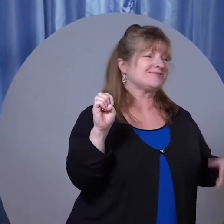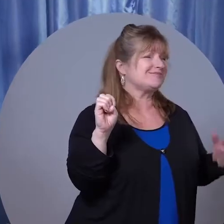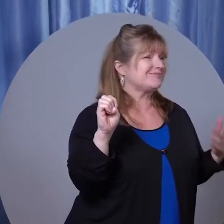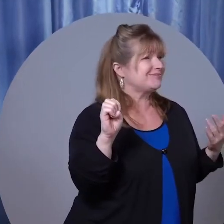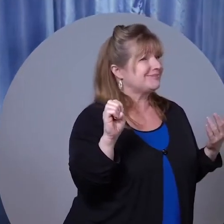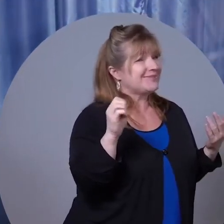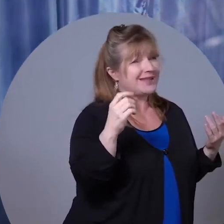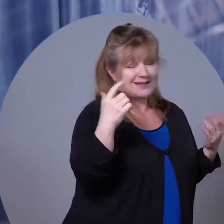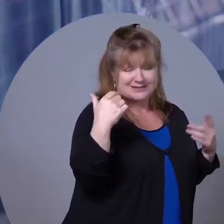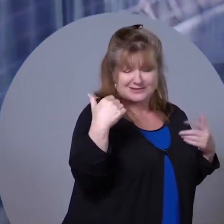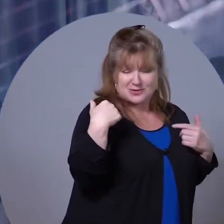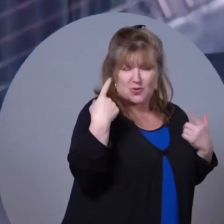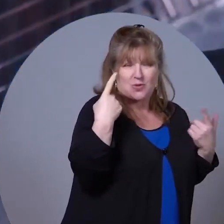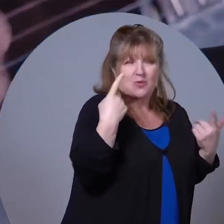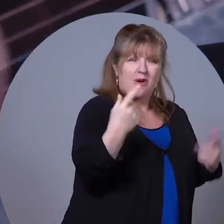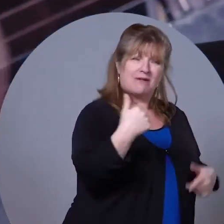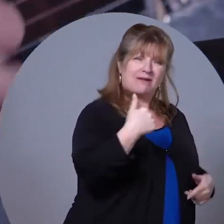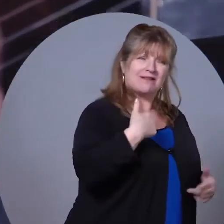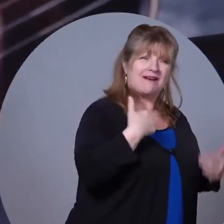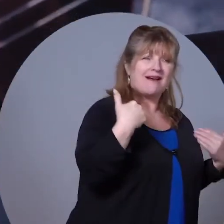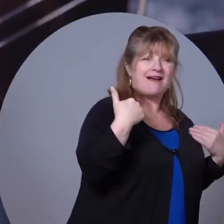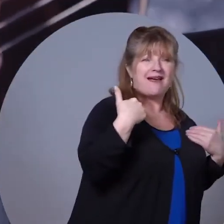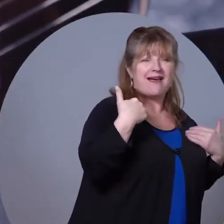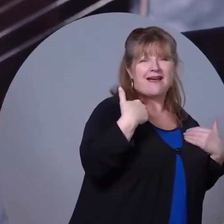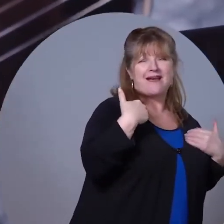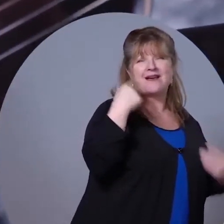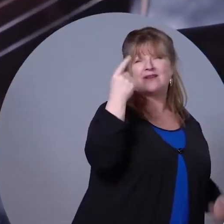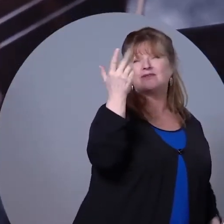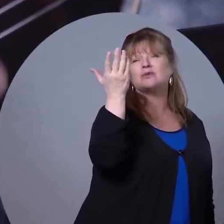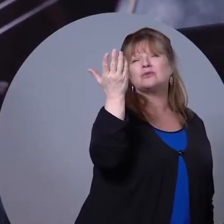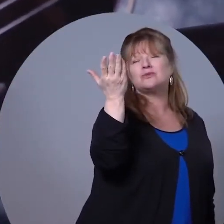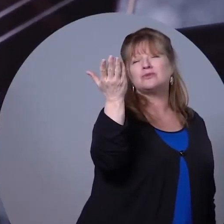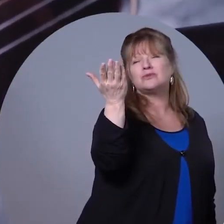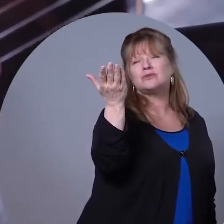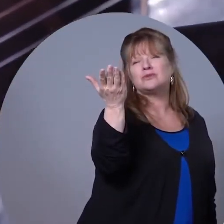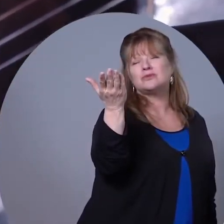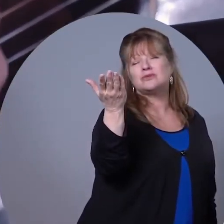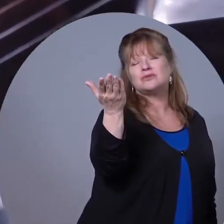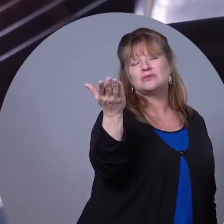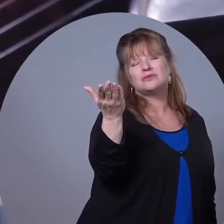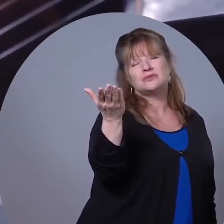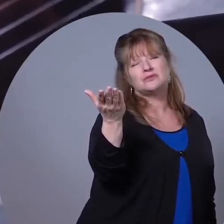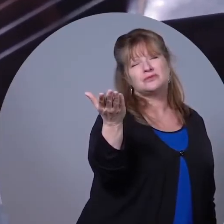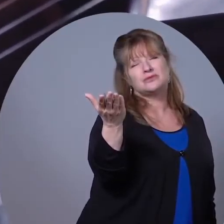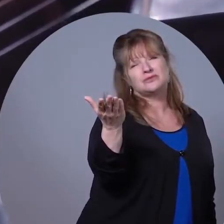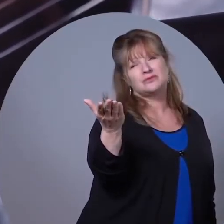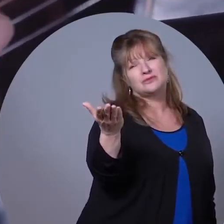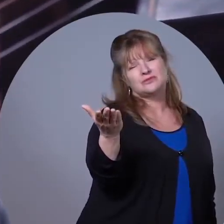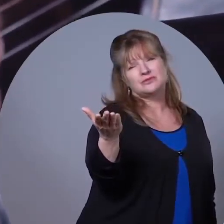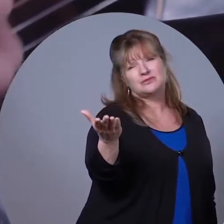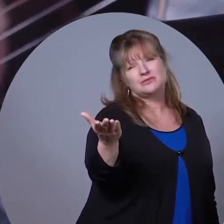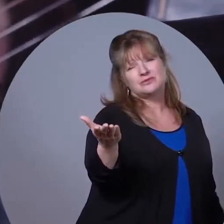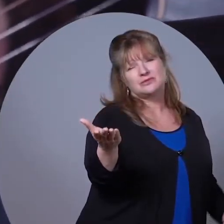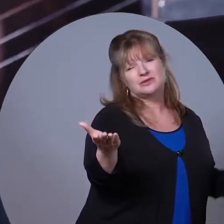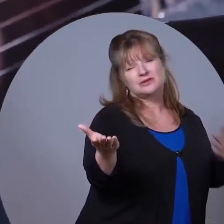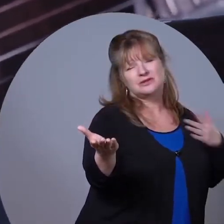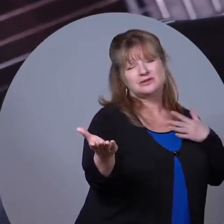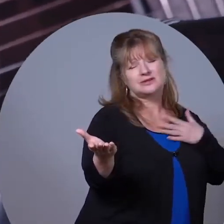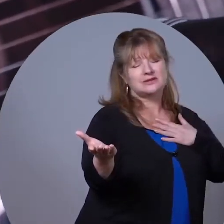Just like Kerouac had John Steinbeck, and